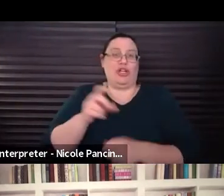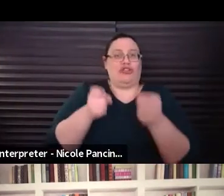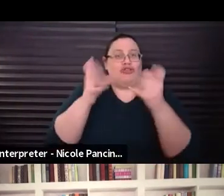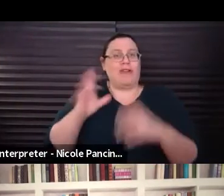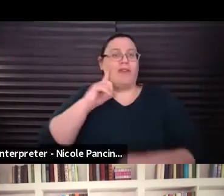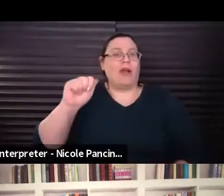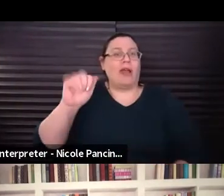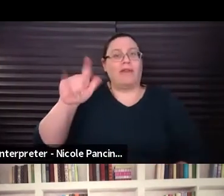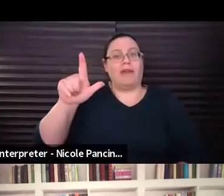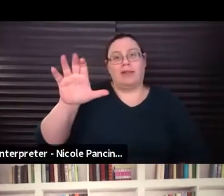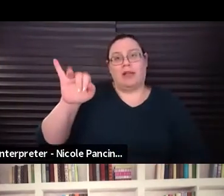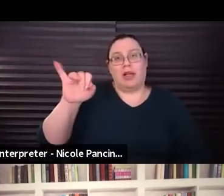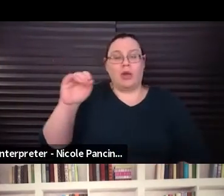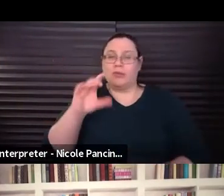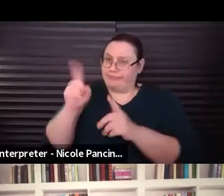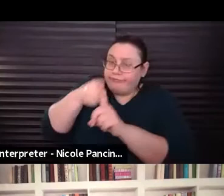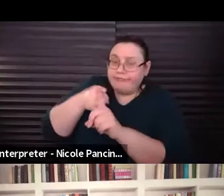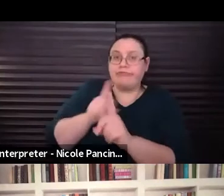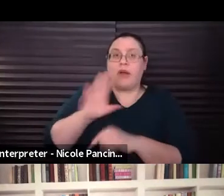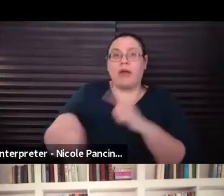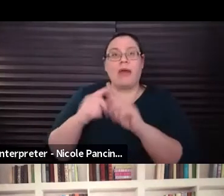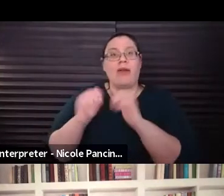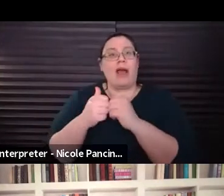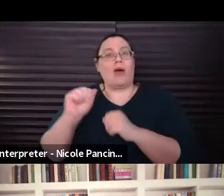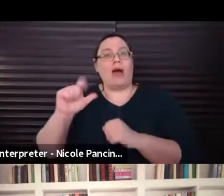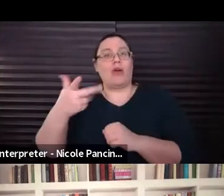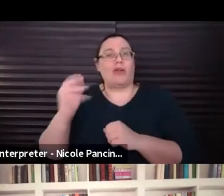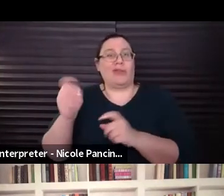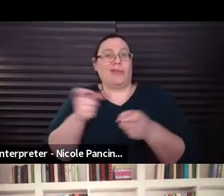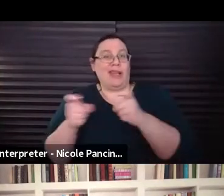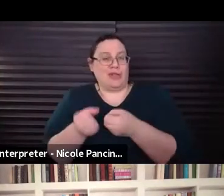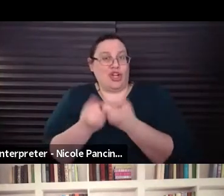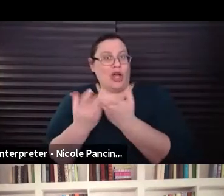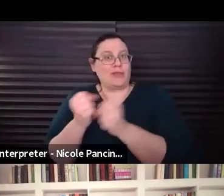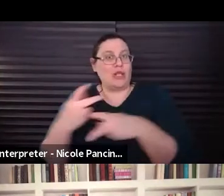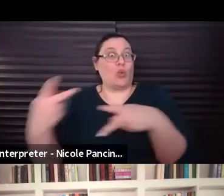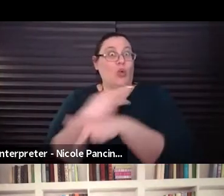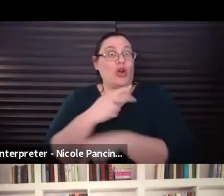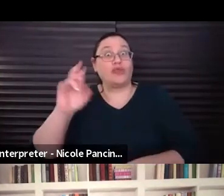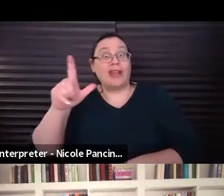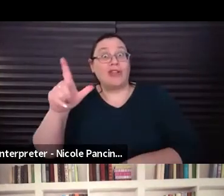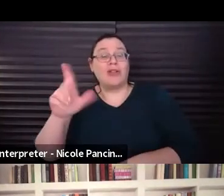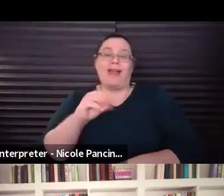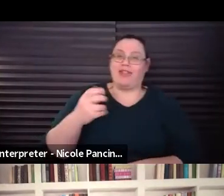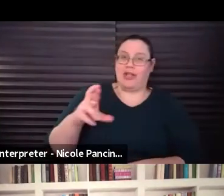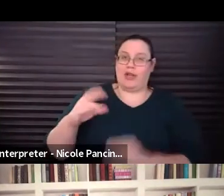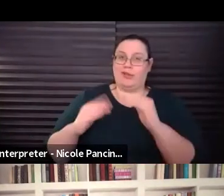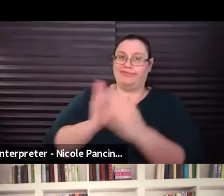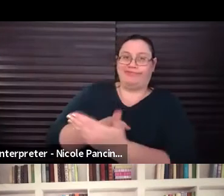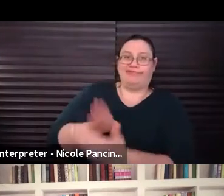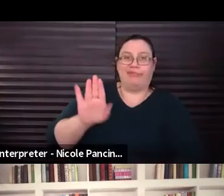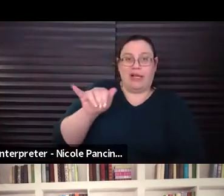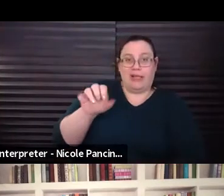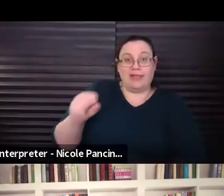AFl-CIO. She's going to speak directly to the ways in which algorithmic management creates and amplifies racial and gender bias. And then finally, we'll hear